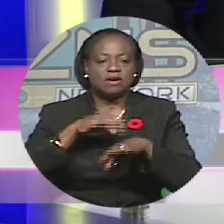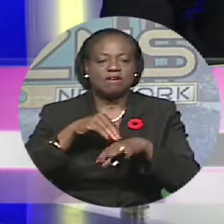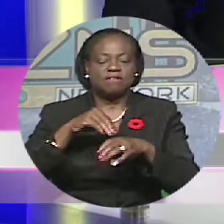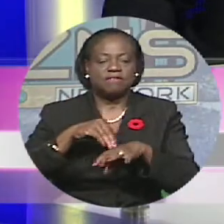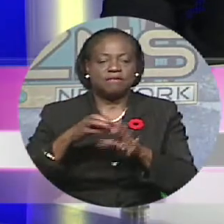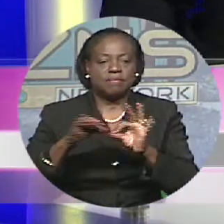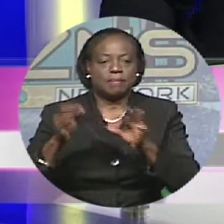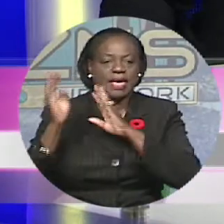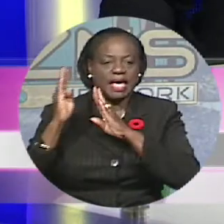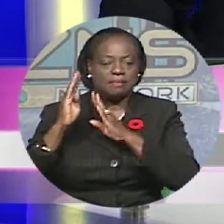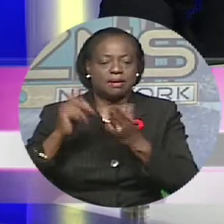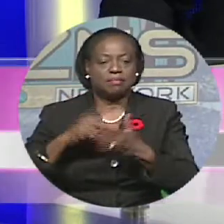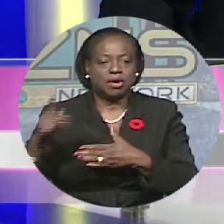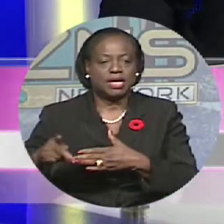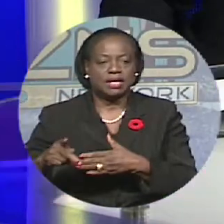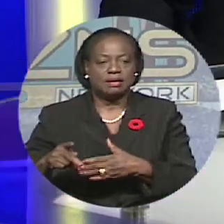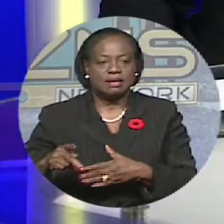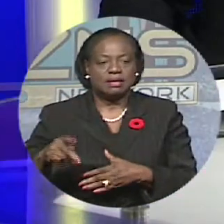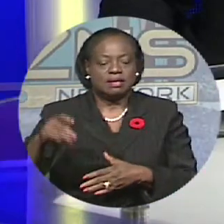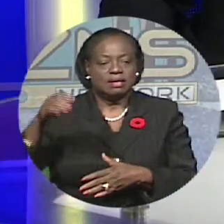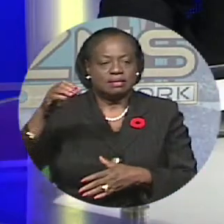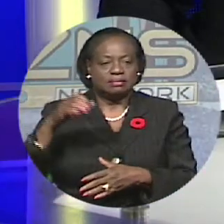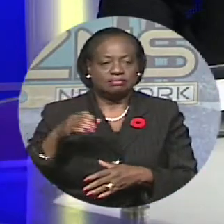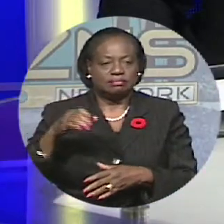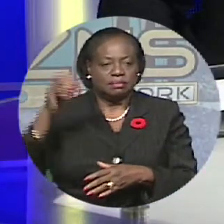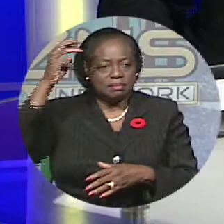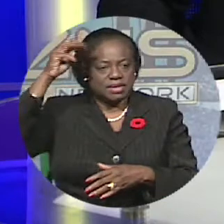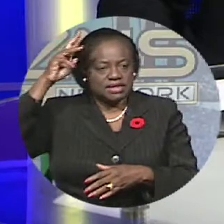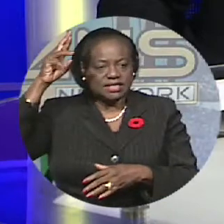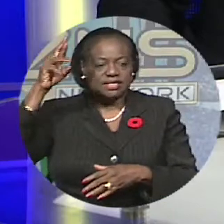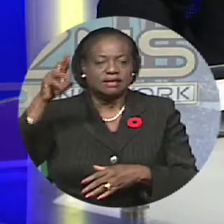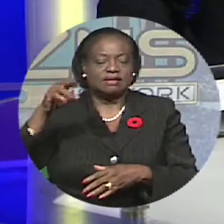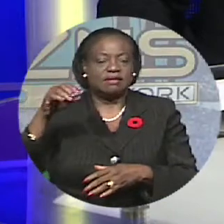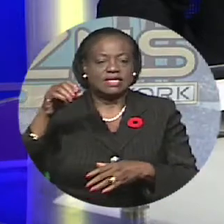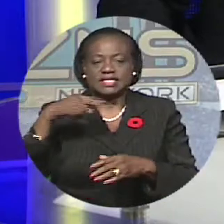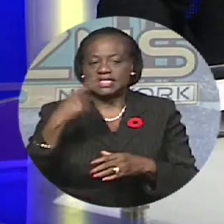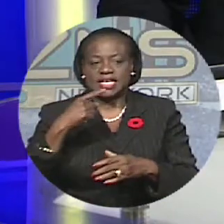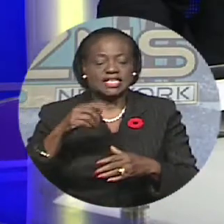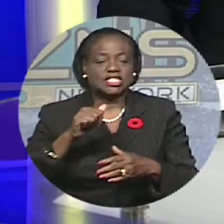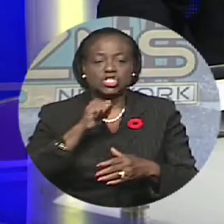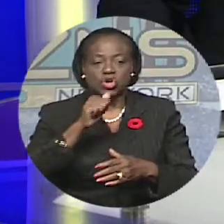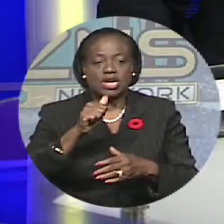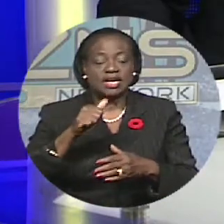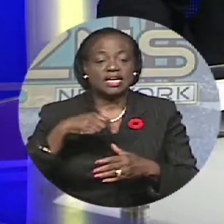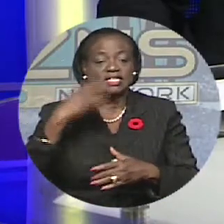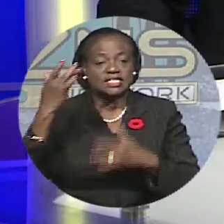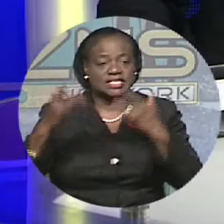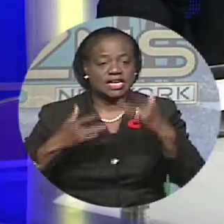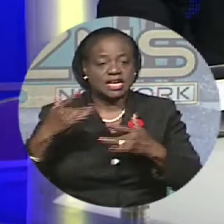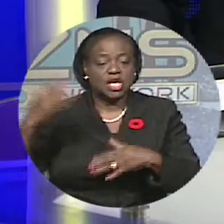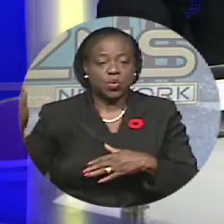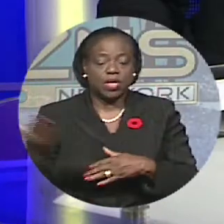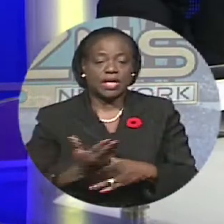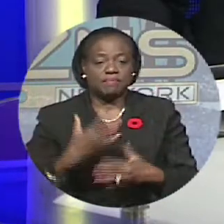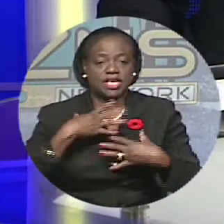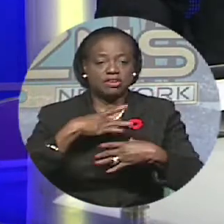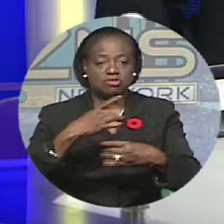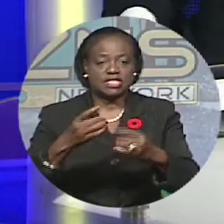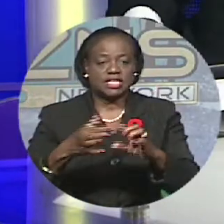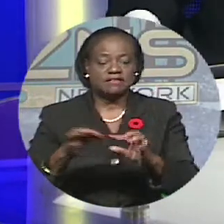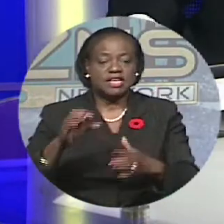Gadaway tells us that it's not a concern that the minister shares. In fact, he says he welcomes the interest of Chinese